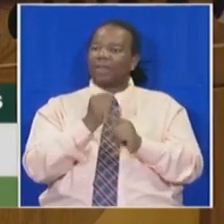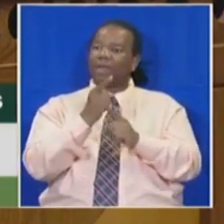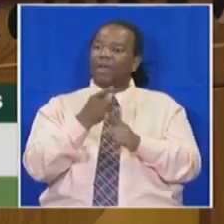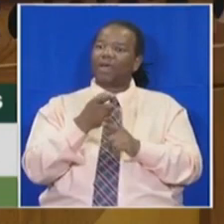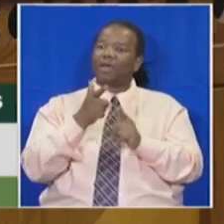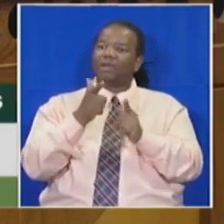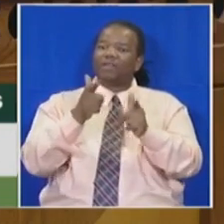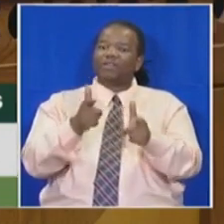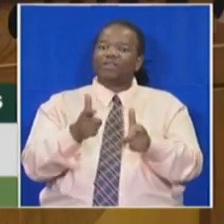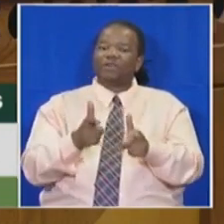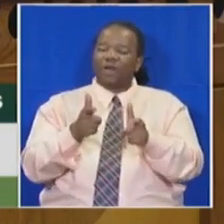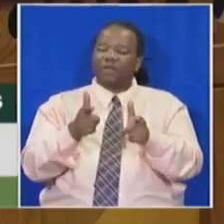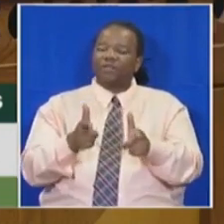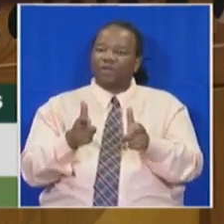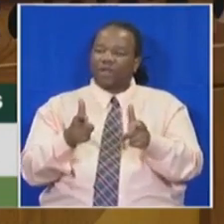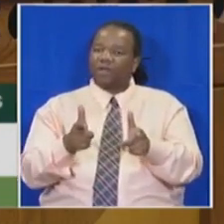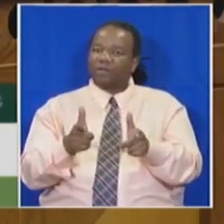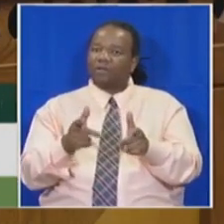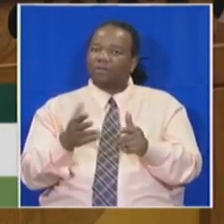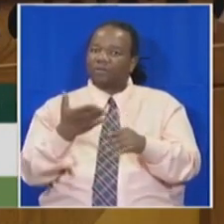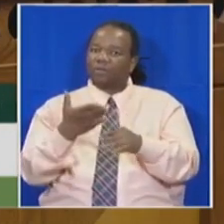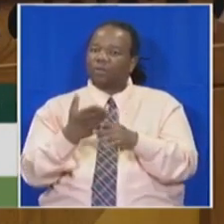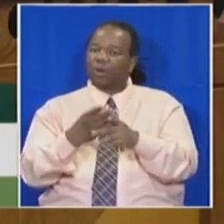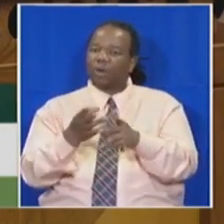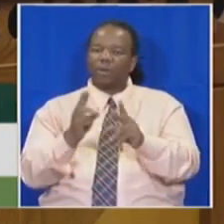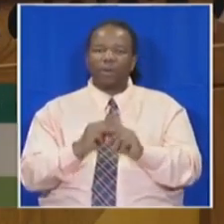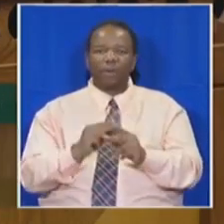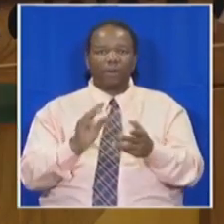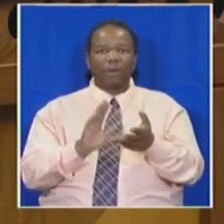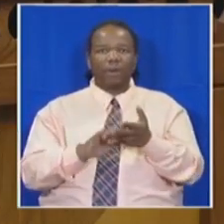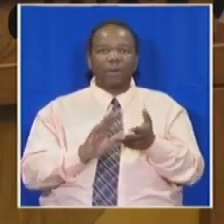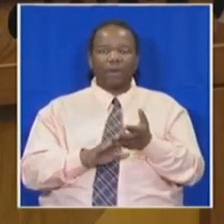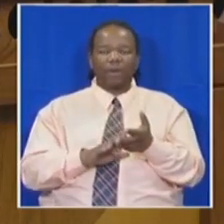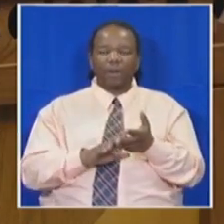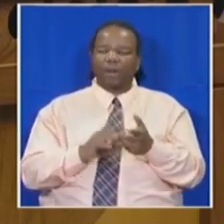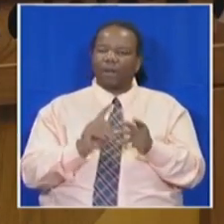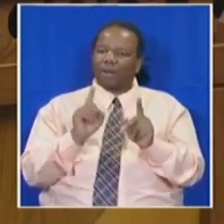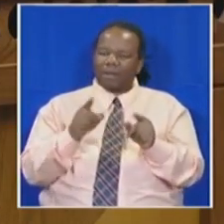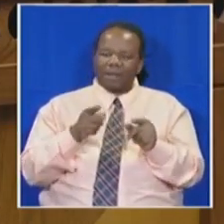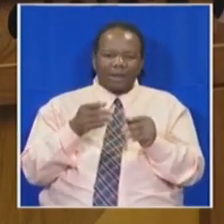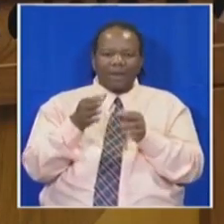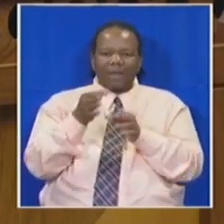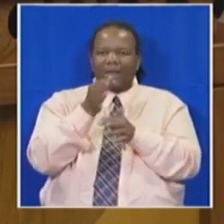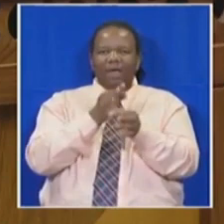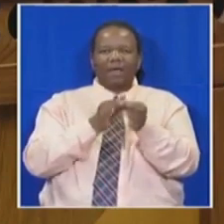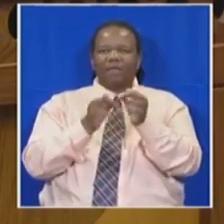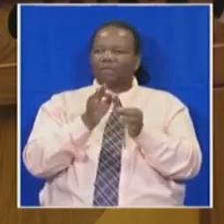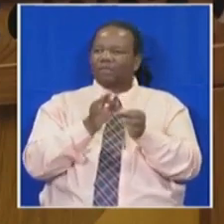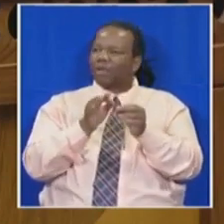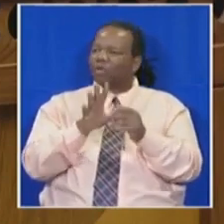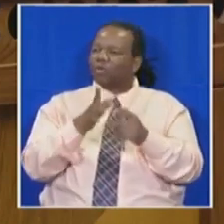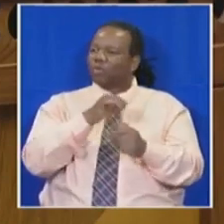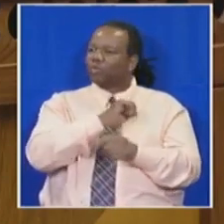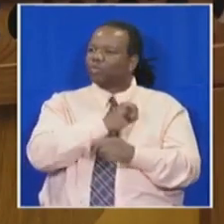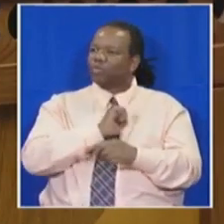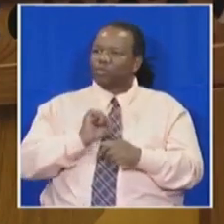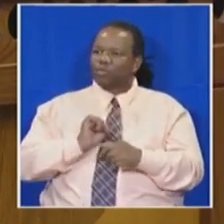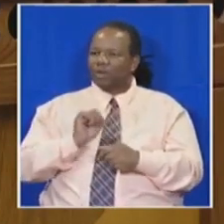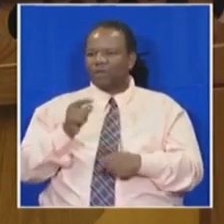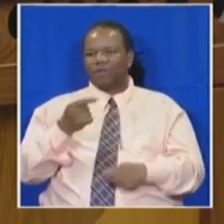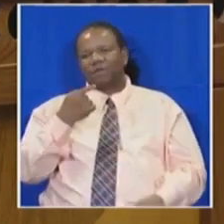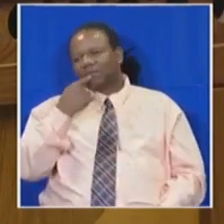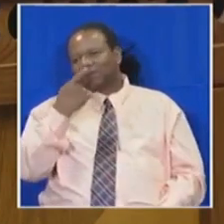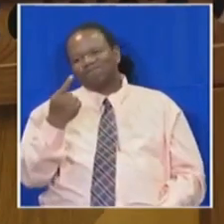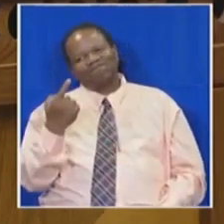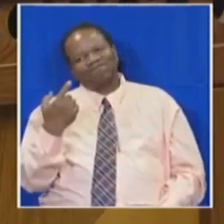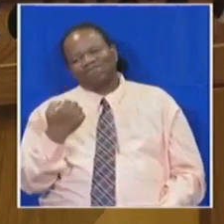have never been honoured. He told of the pain of having to explain face to face to these workers why he could not afford to keep